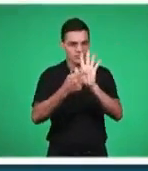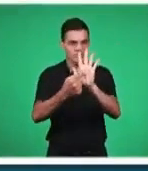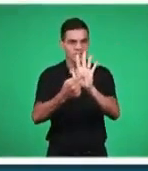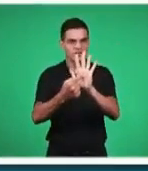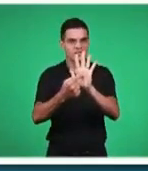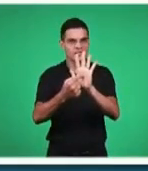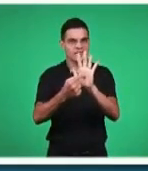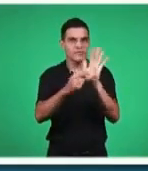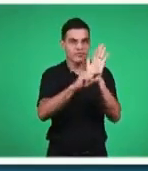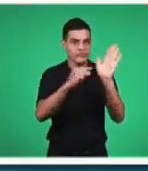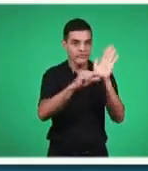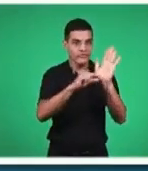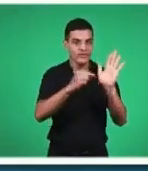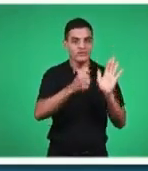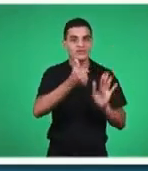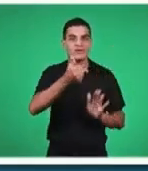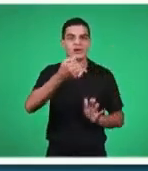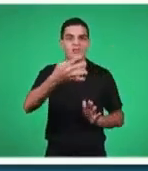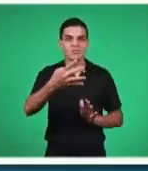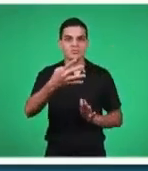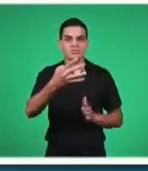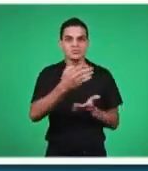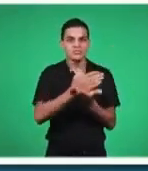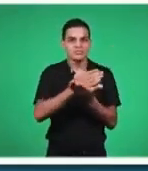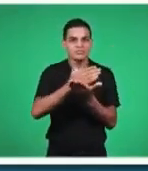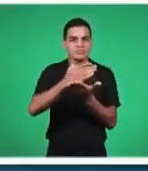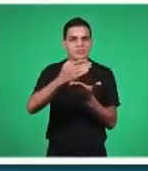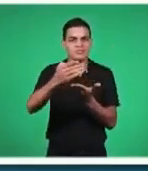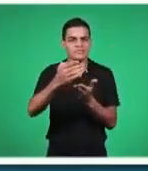in chapter 12, verse 14, where it talks about